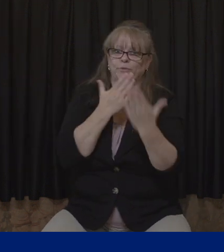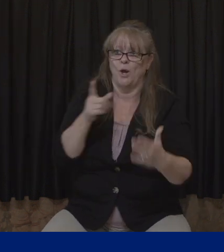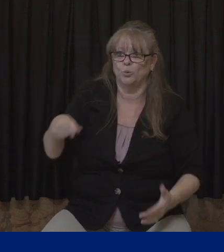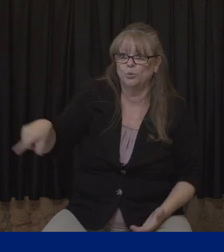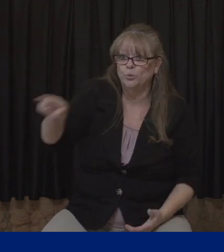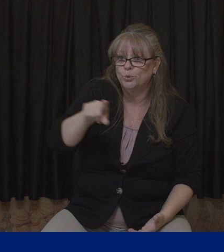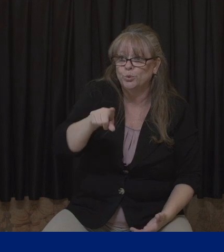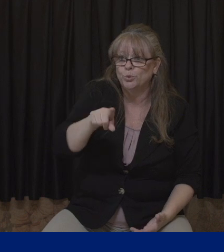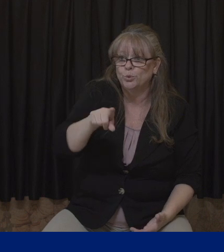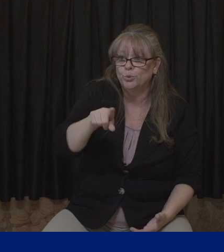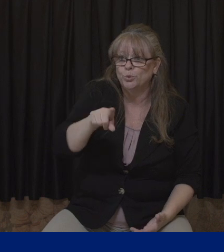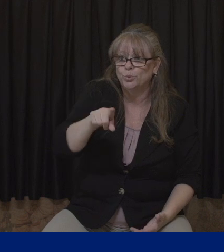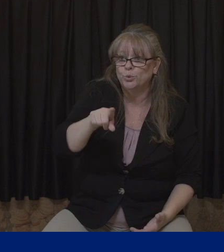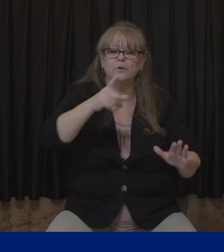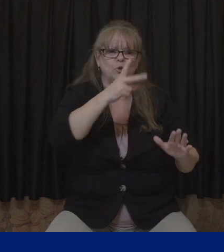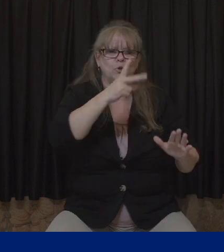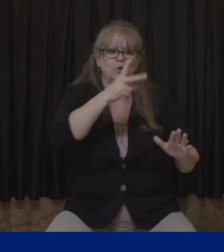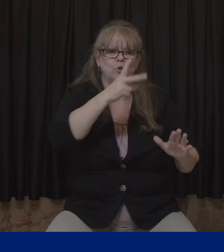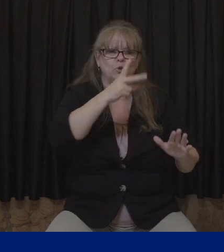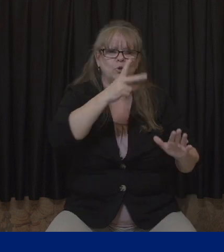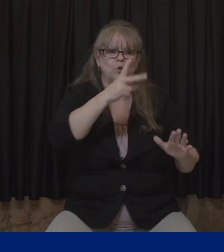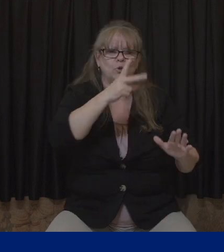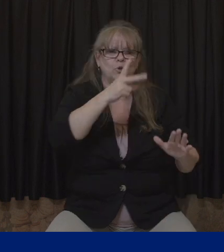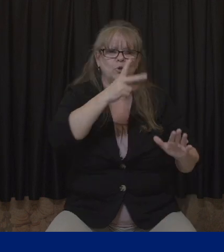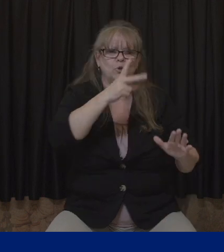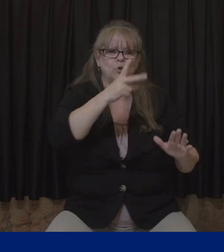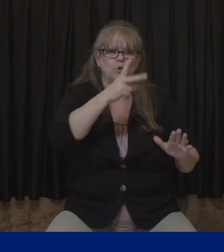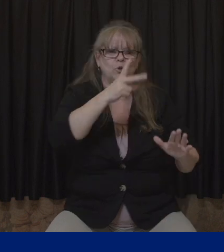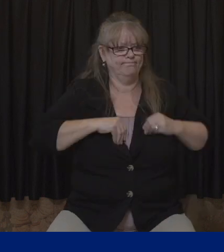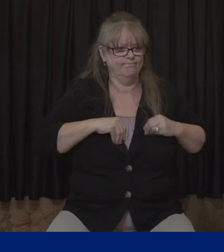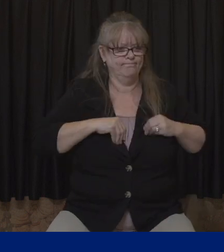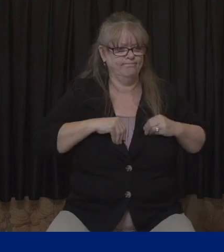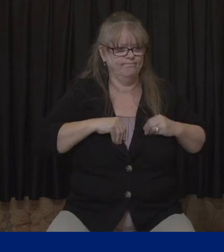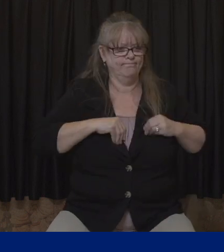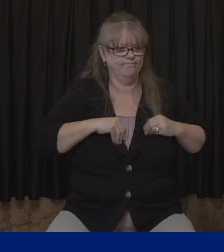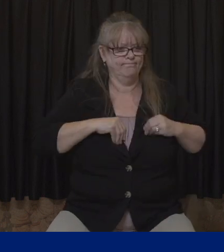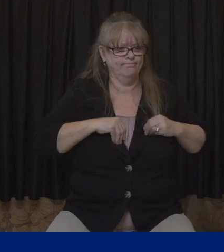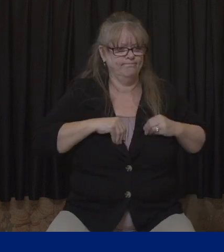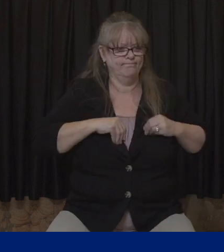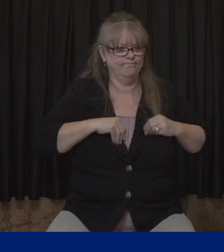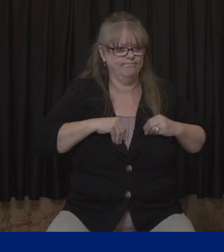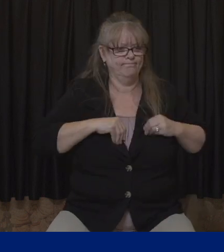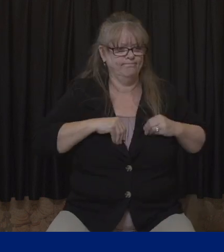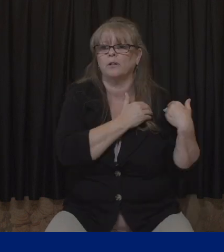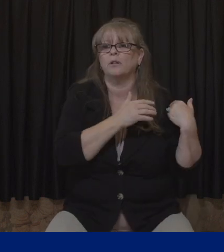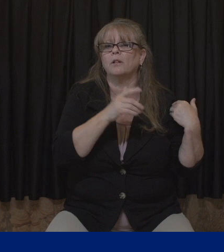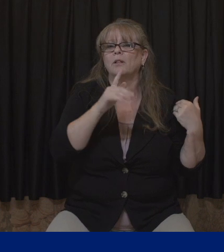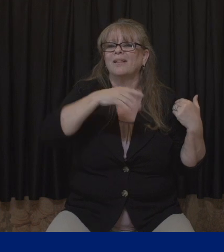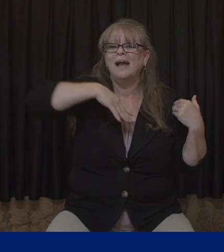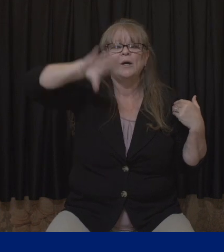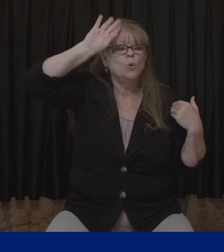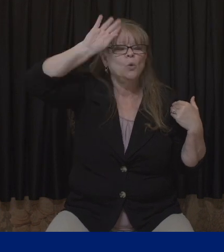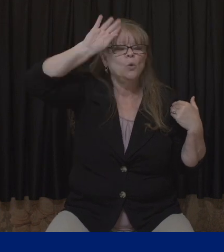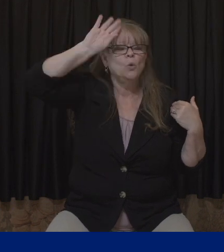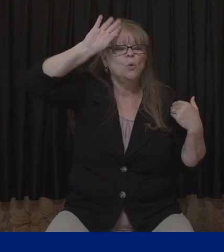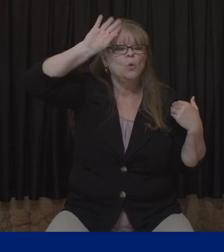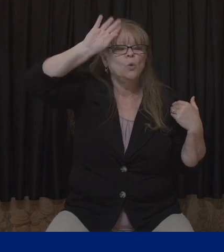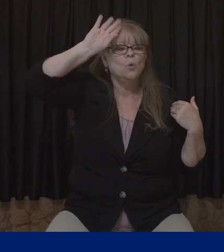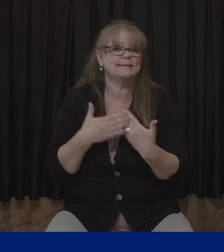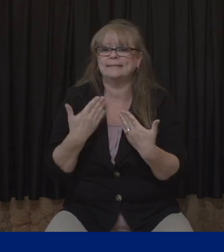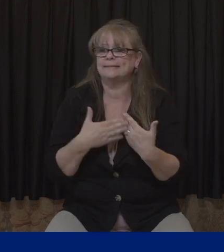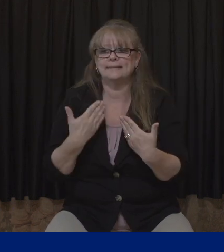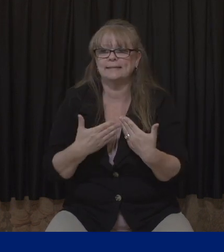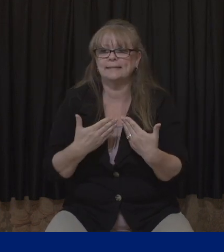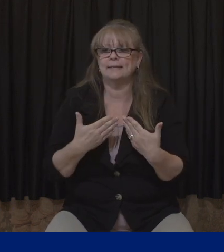stay-at-home seriously. I know it hasn't been easy. I'm also here to say that it won't be easy going forward. This is not any kind